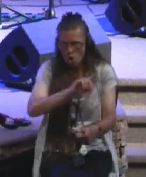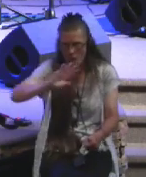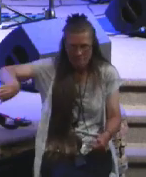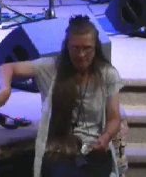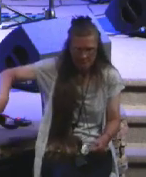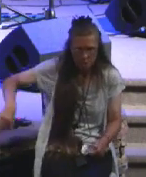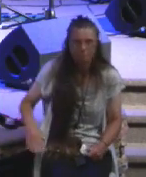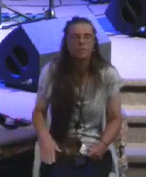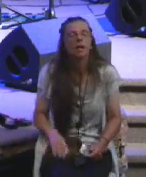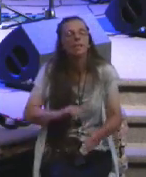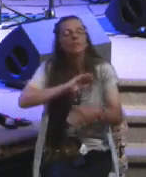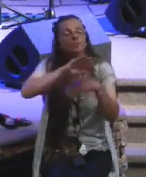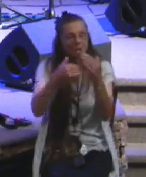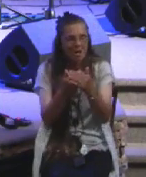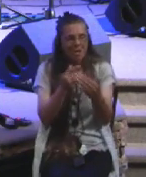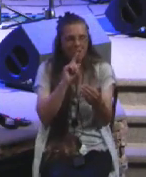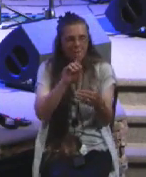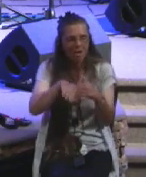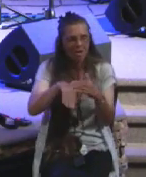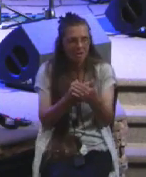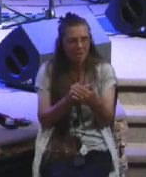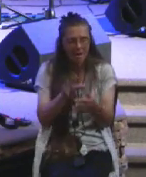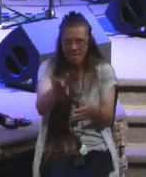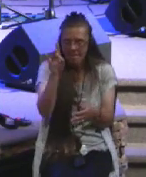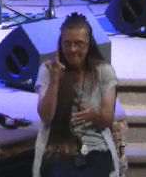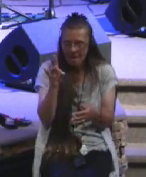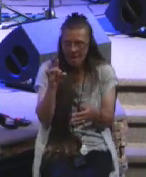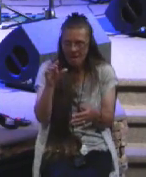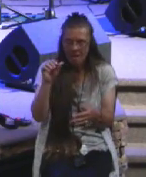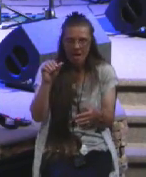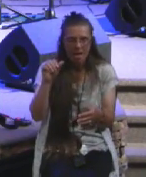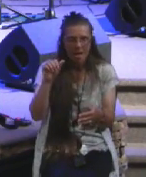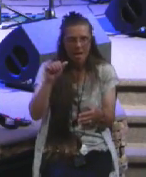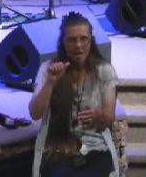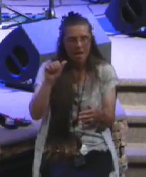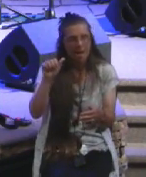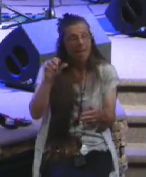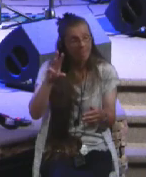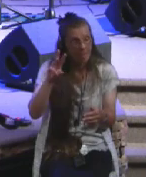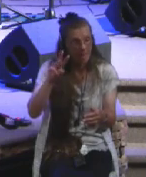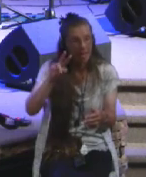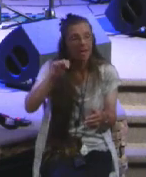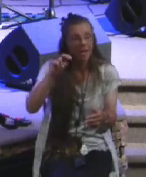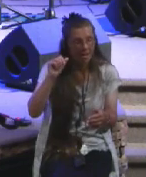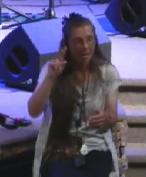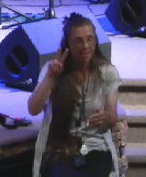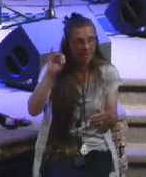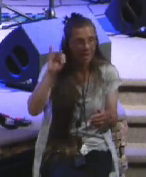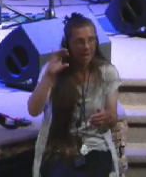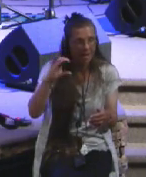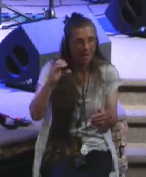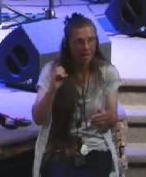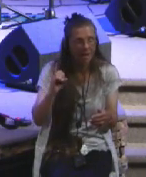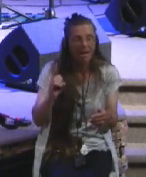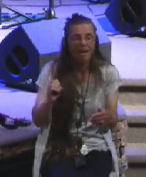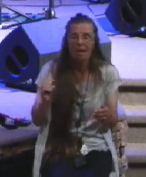they started talking, they went and found Native Americans, specifically the Navajos. And they trained the Navajos in